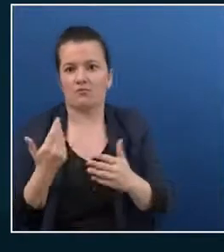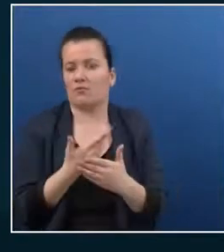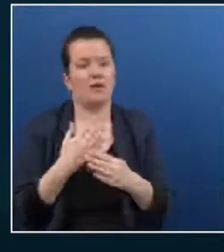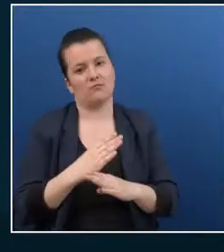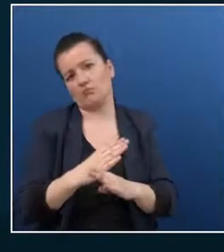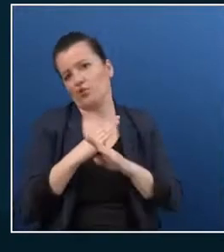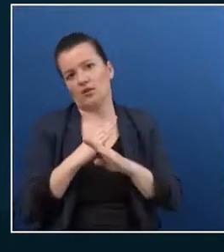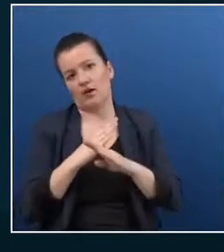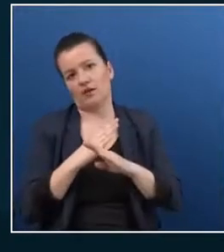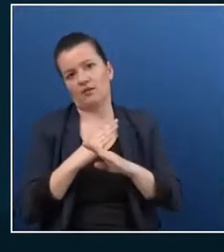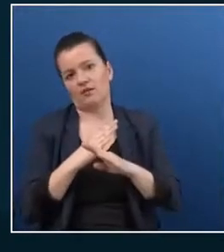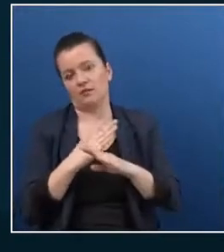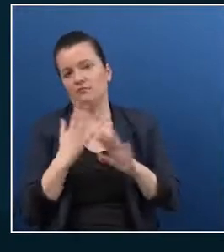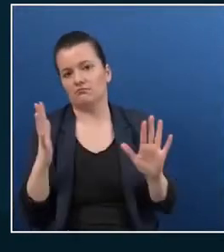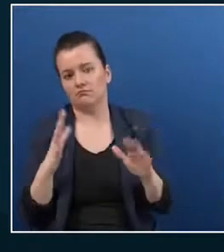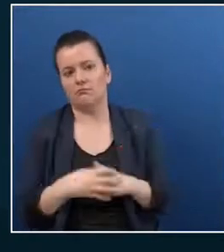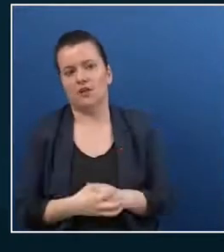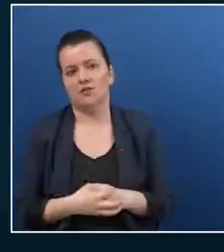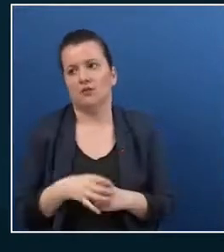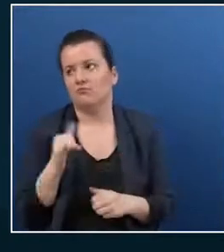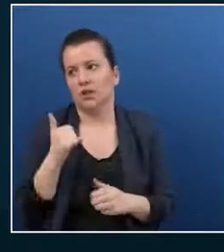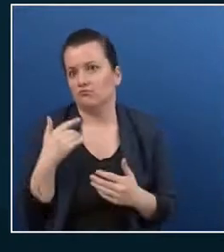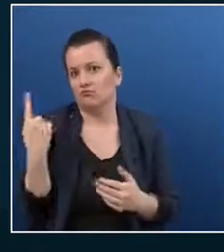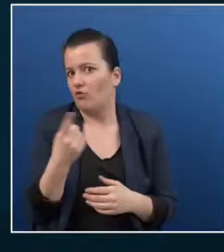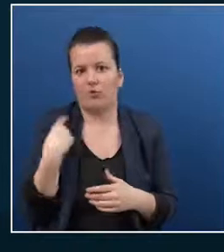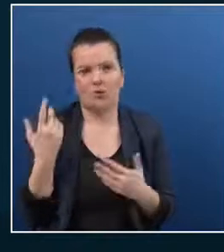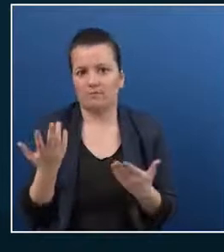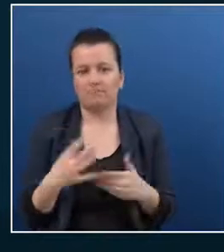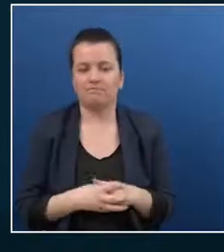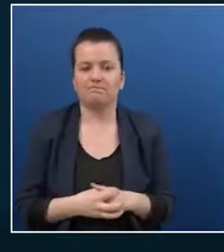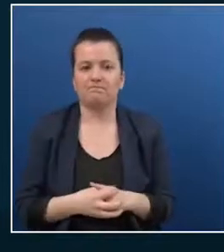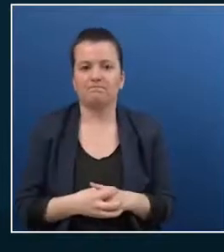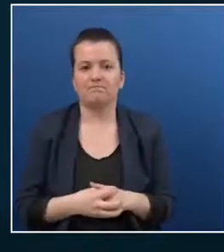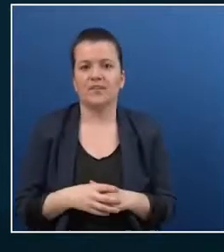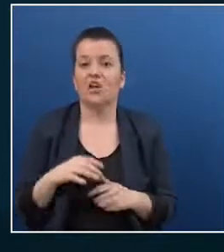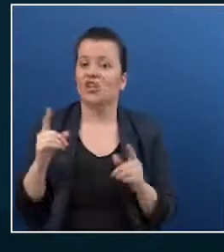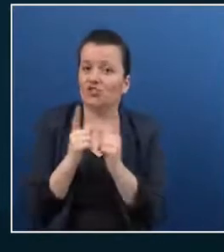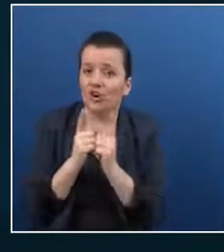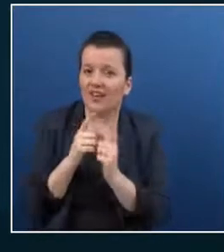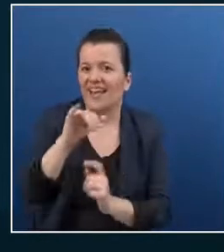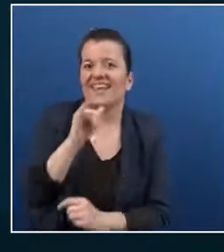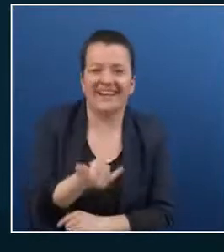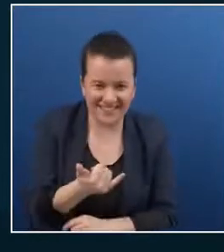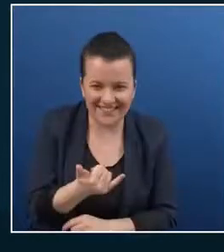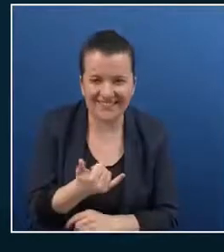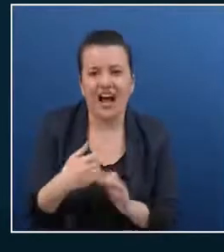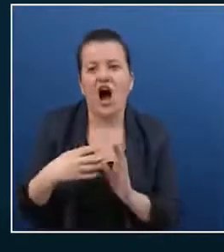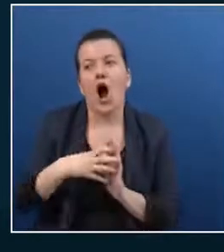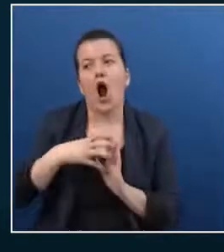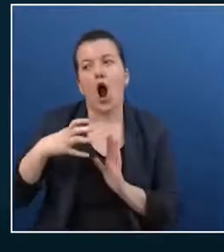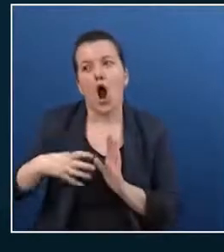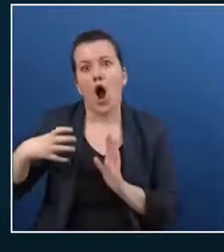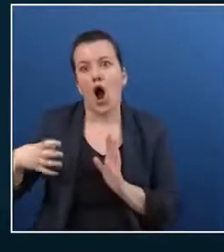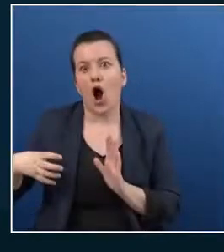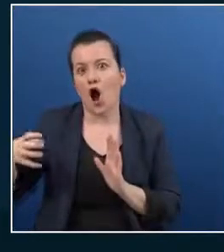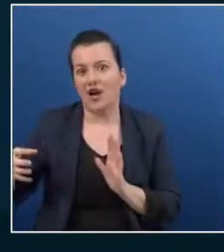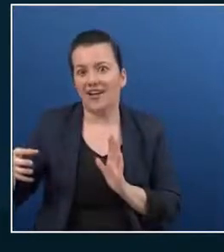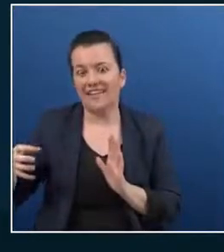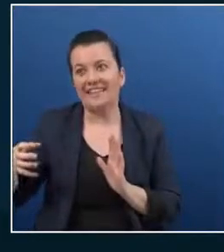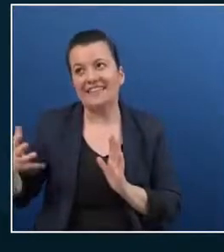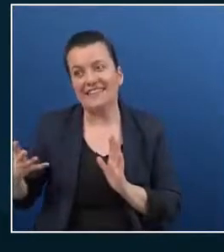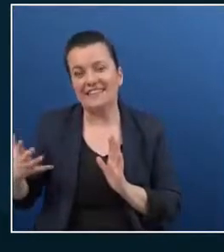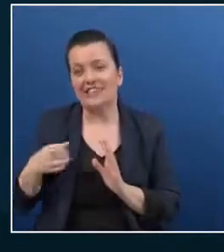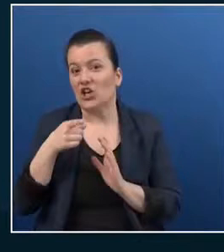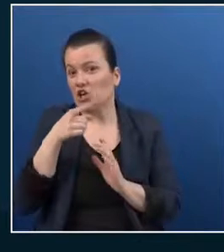that, yes. So my short answer is yes. And my longer answer is if you start